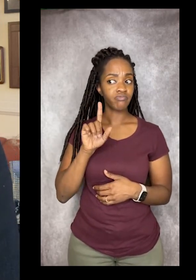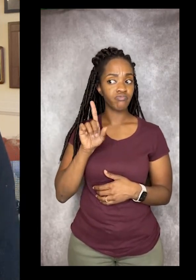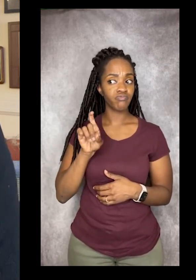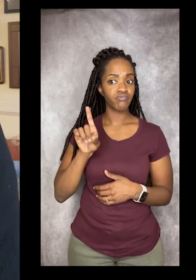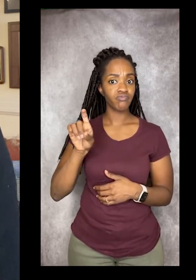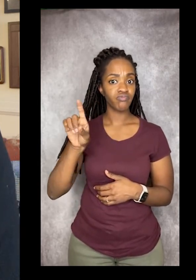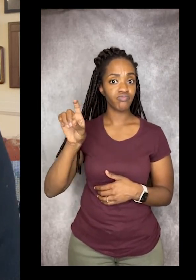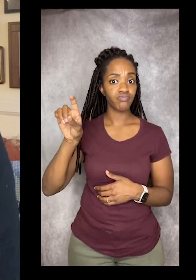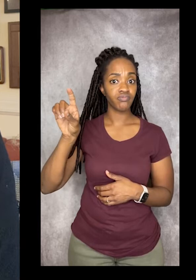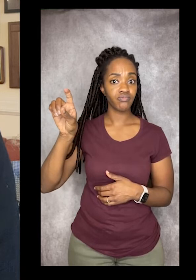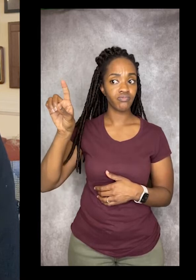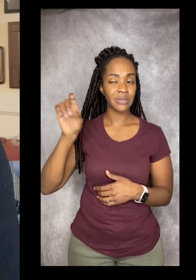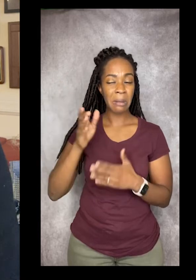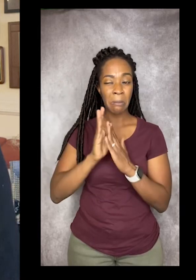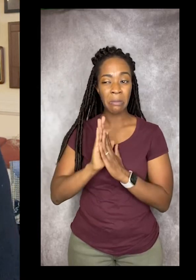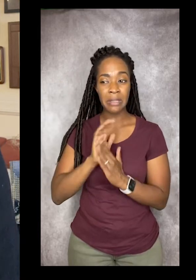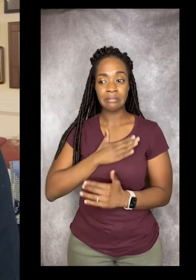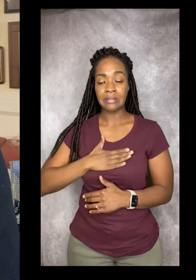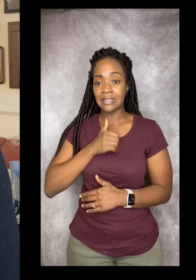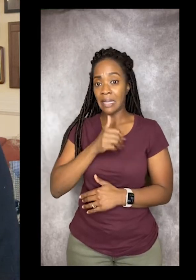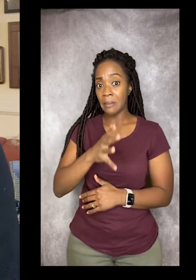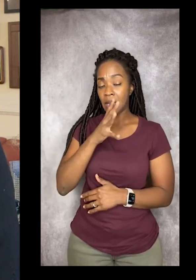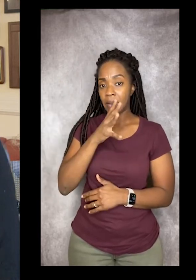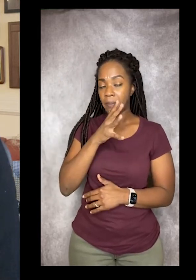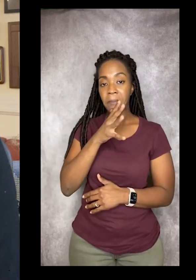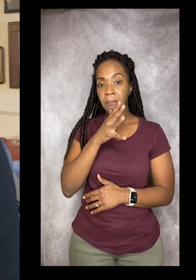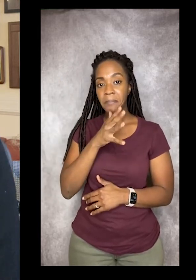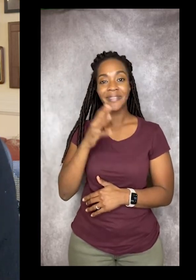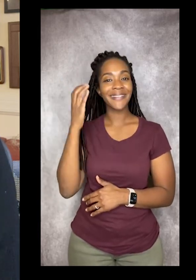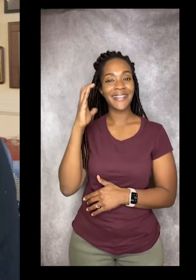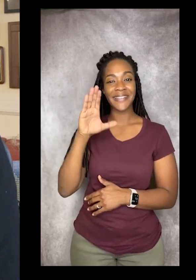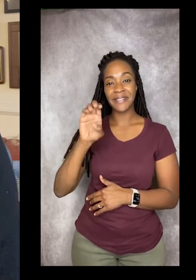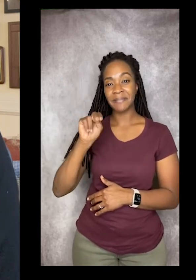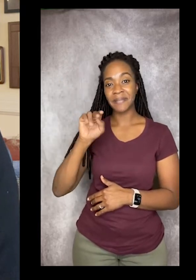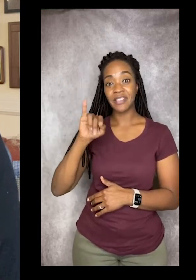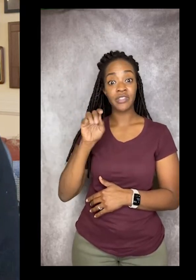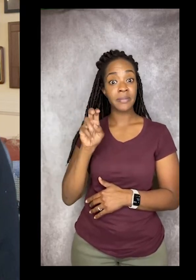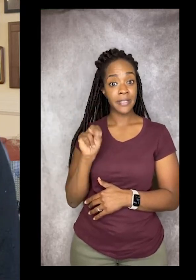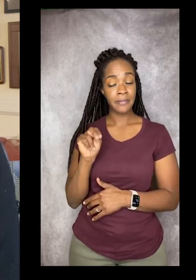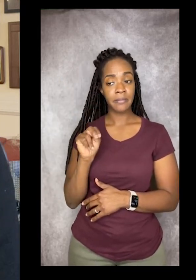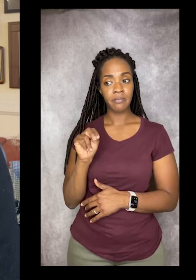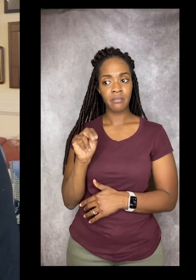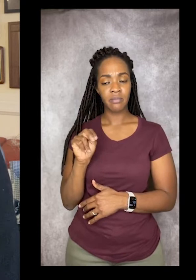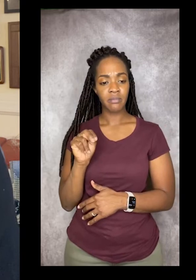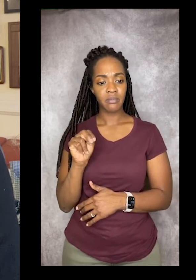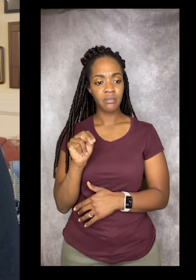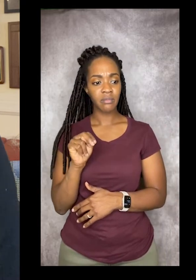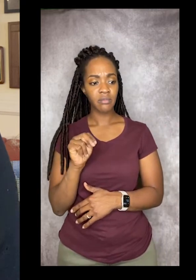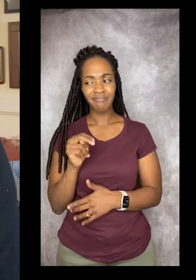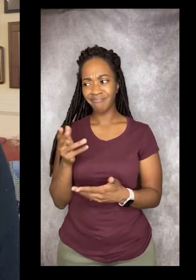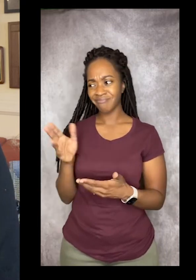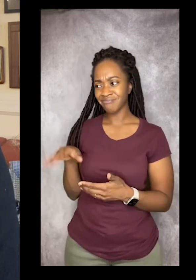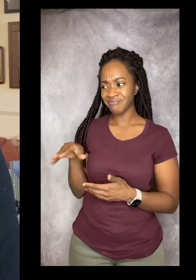Someone was climbing the stairs. Joseph prayed it was not his mother. It was his cousin Benjamin. He don't want to get that for you, Ralph.